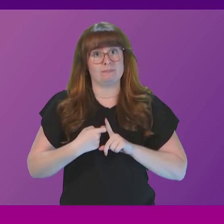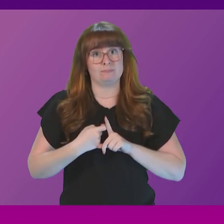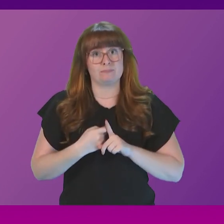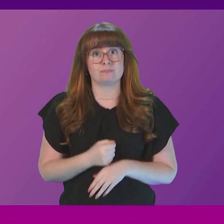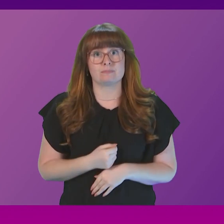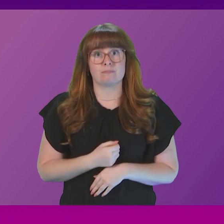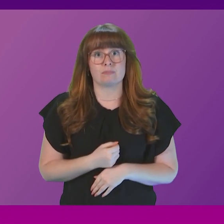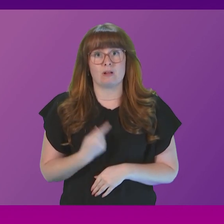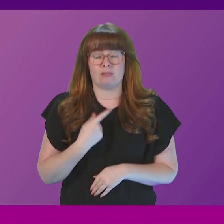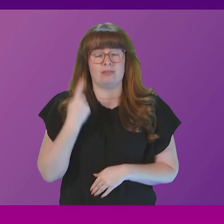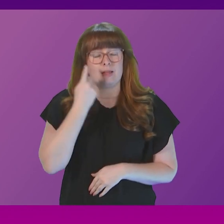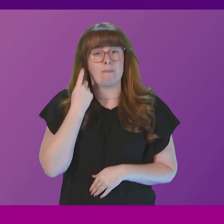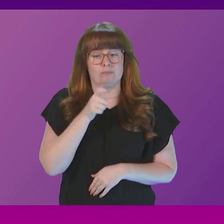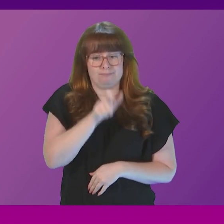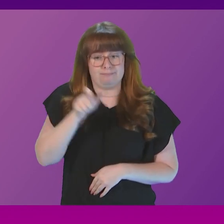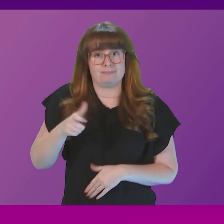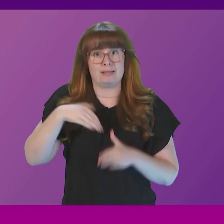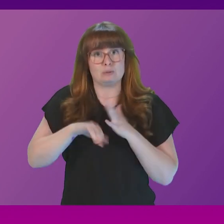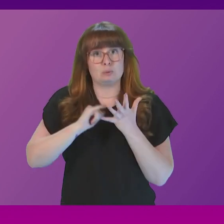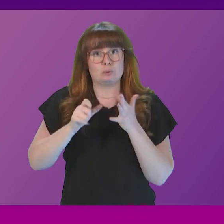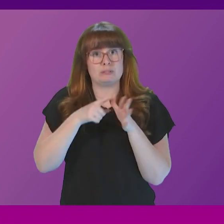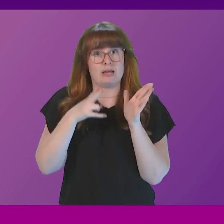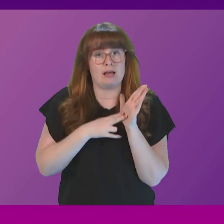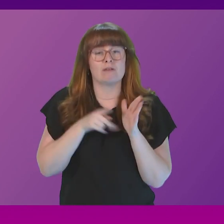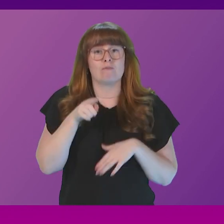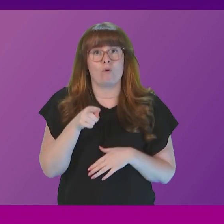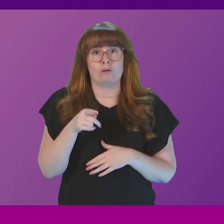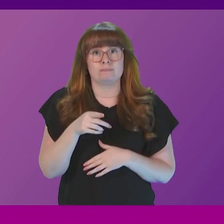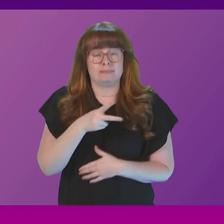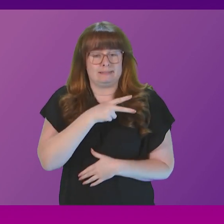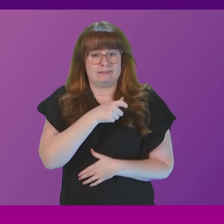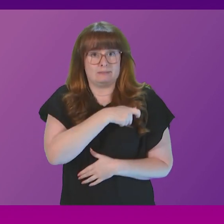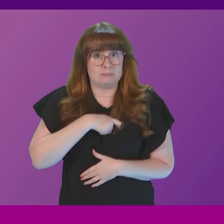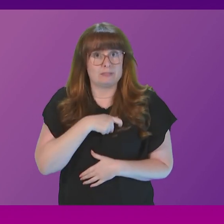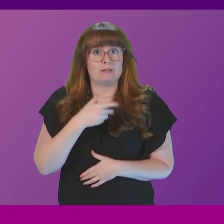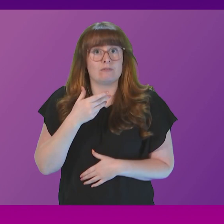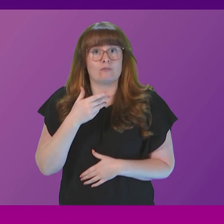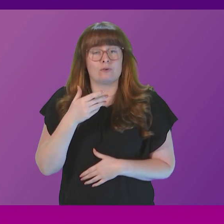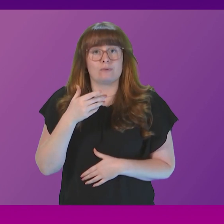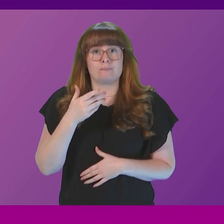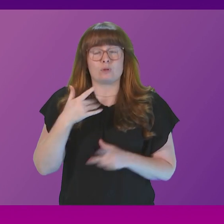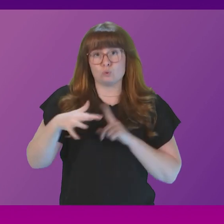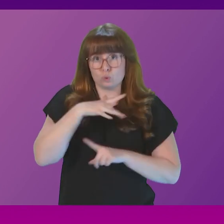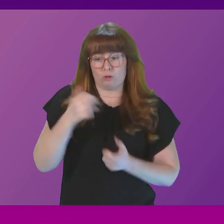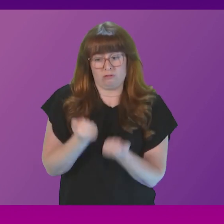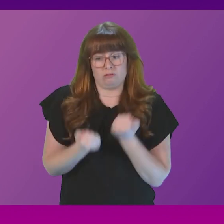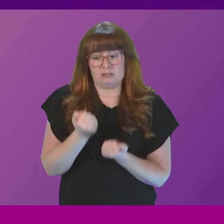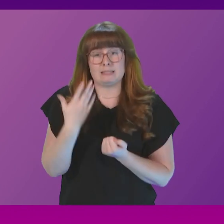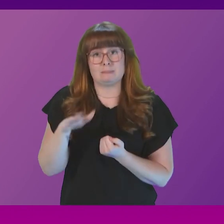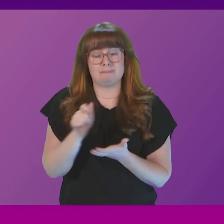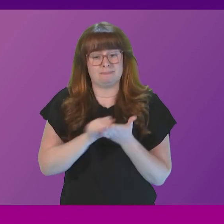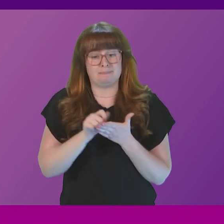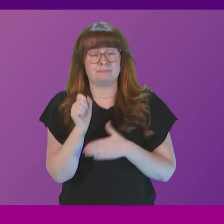In terms of the humanitarian situation in Sudan, it's the Cabinet Secretary for Social, Cabinet Secretary for Social Justice who's written to the Home